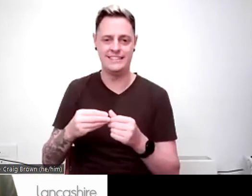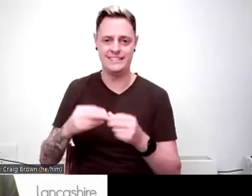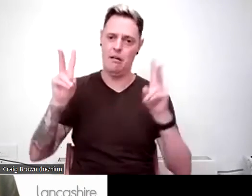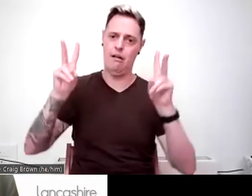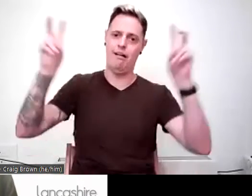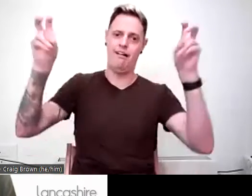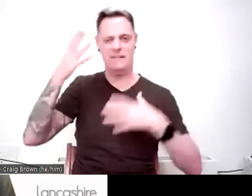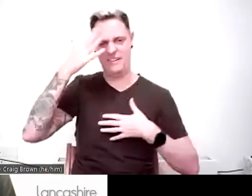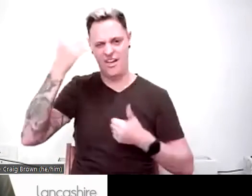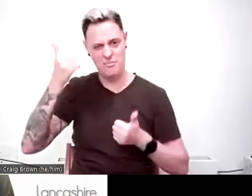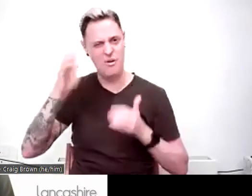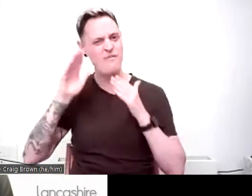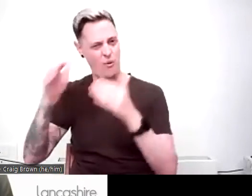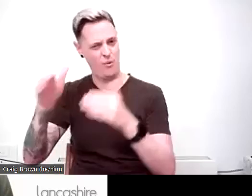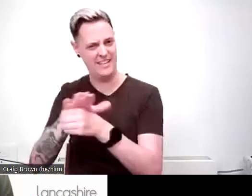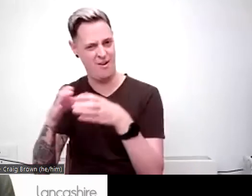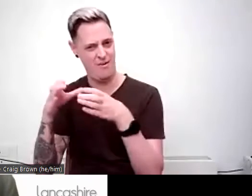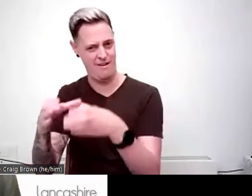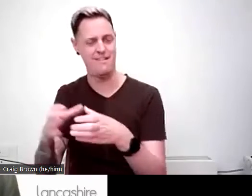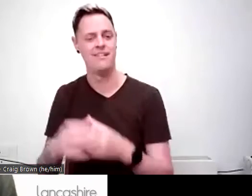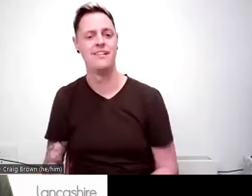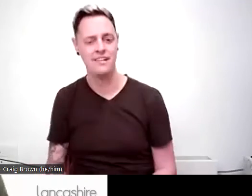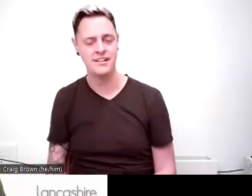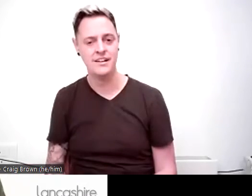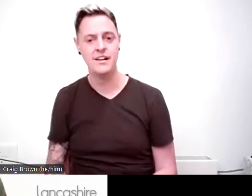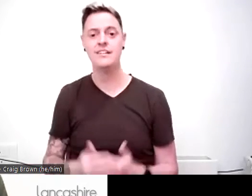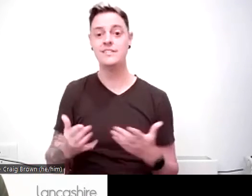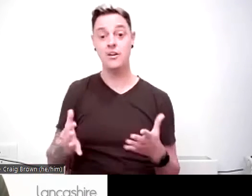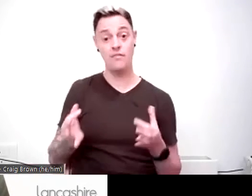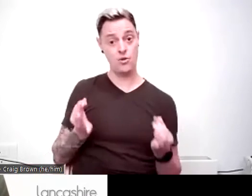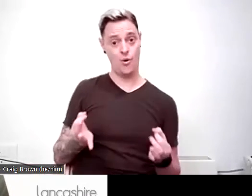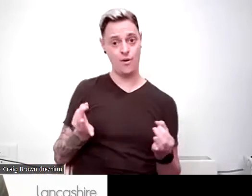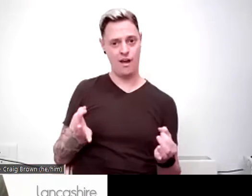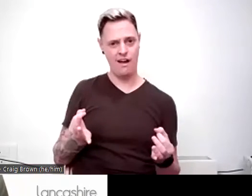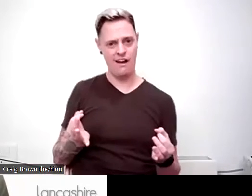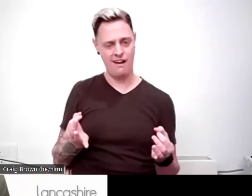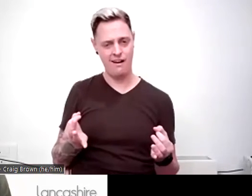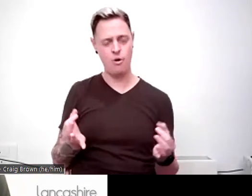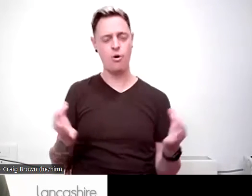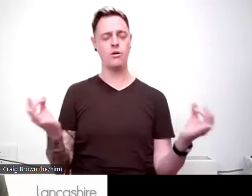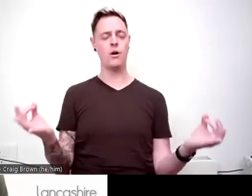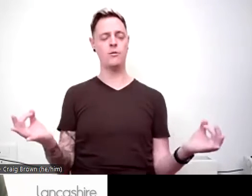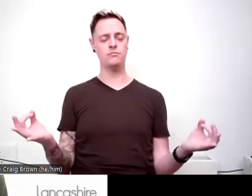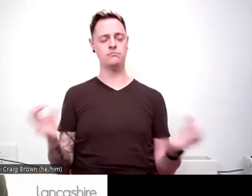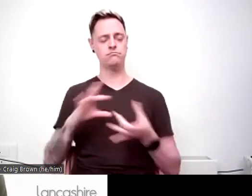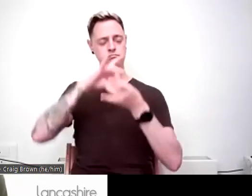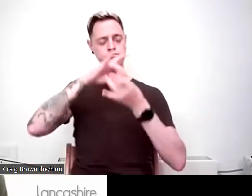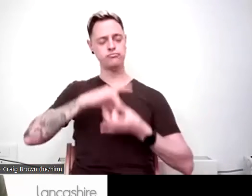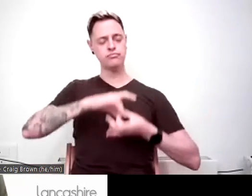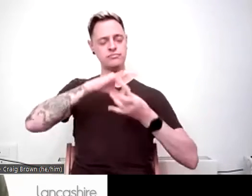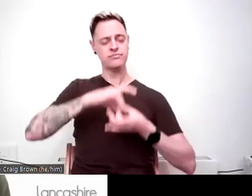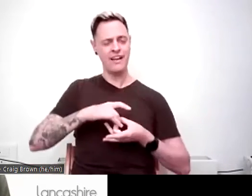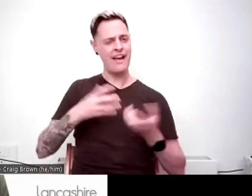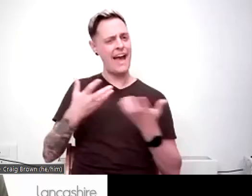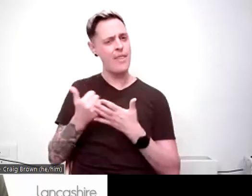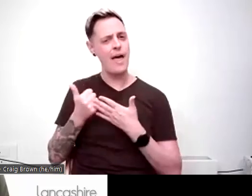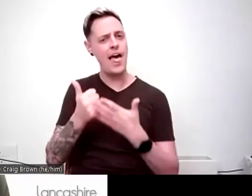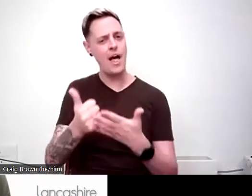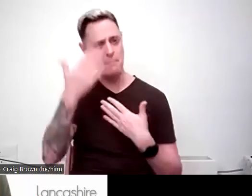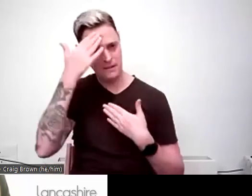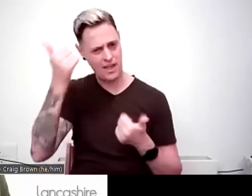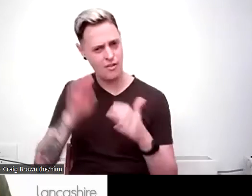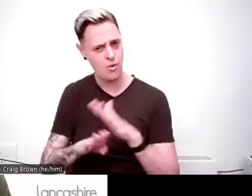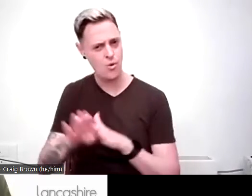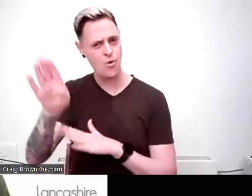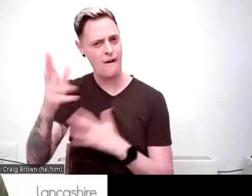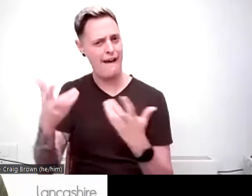it? But how can, you know, yoga and I suppose meditation as well help your mental health, particularly